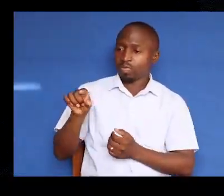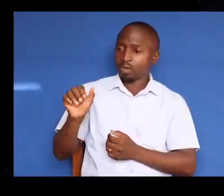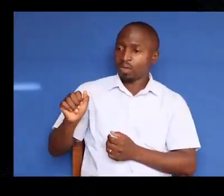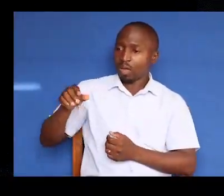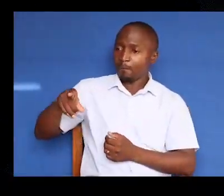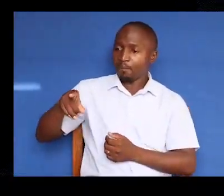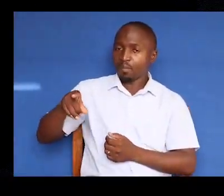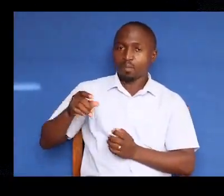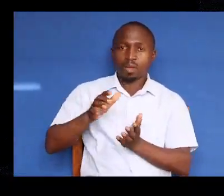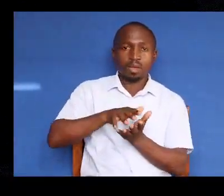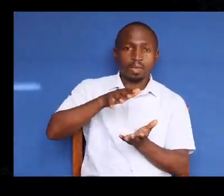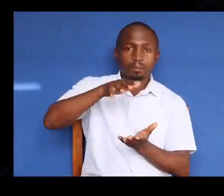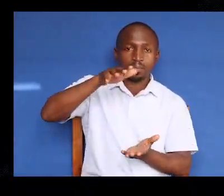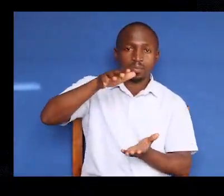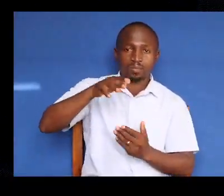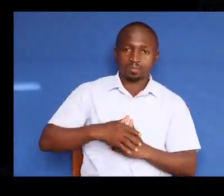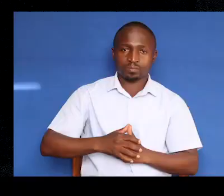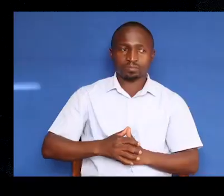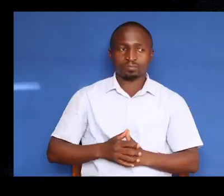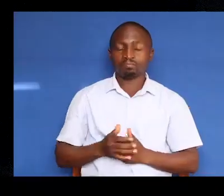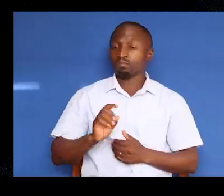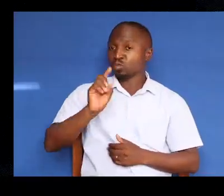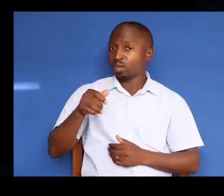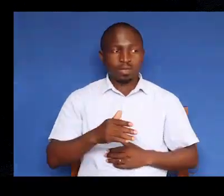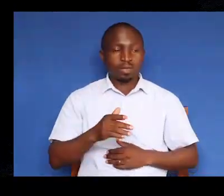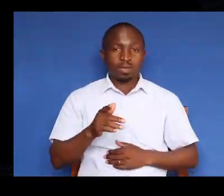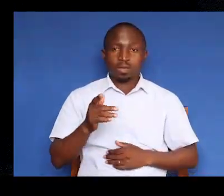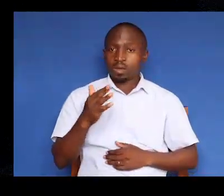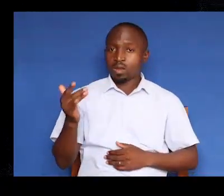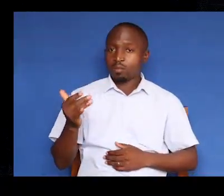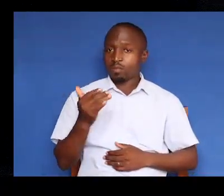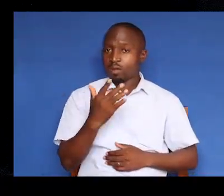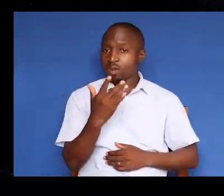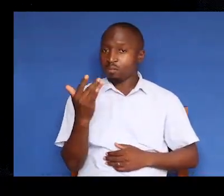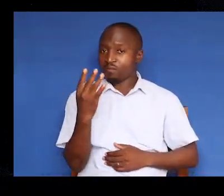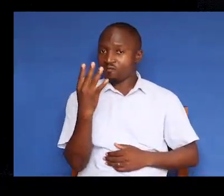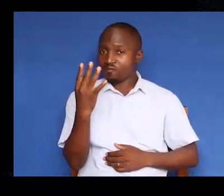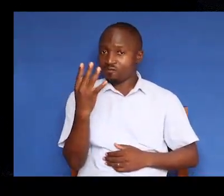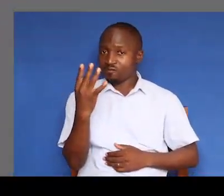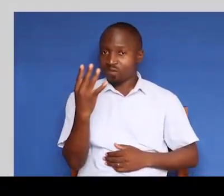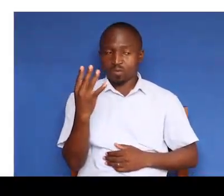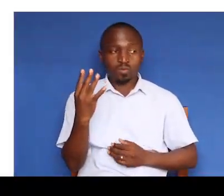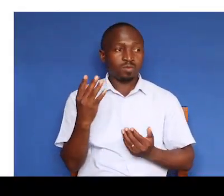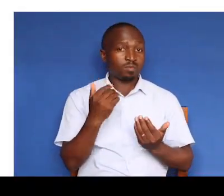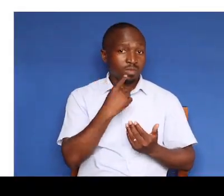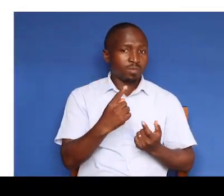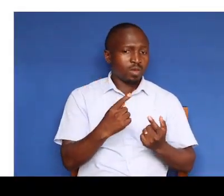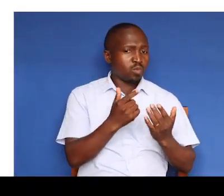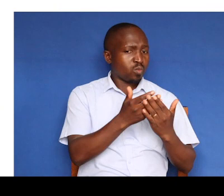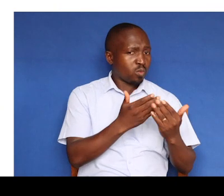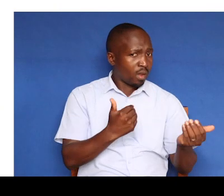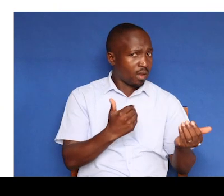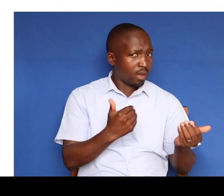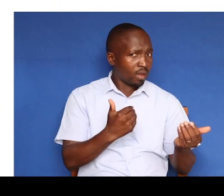Let's see another question. Roman 4. Roman 4 says, why